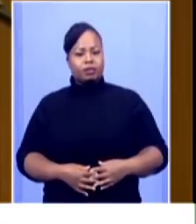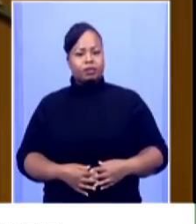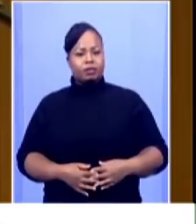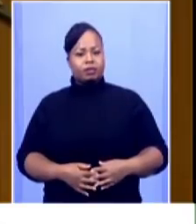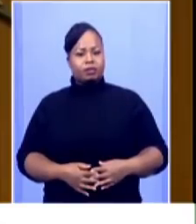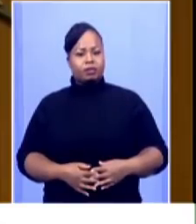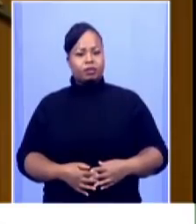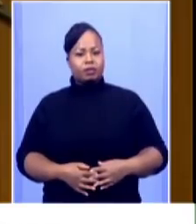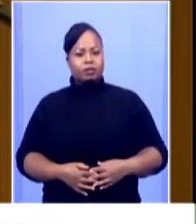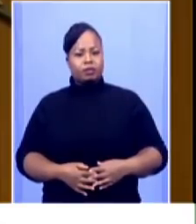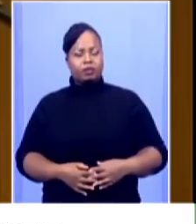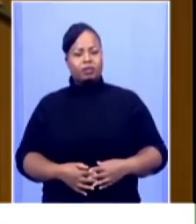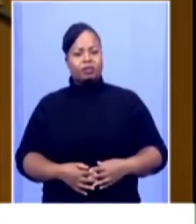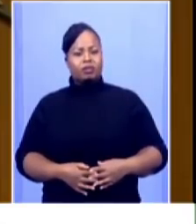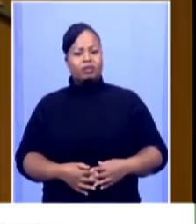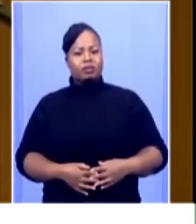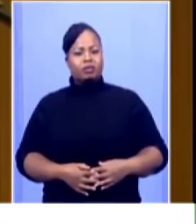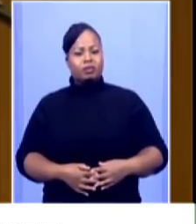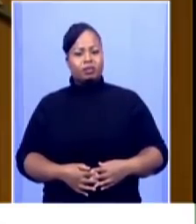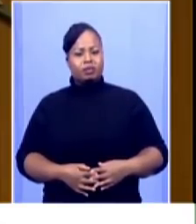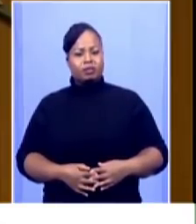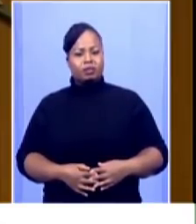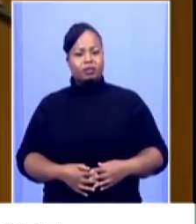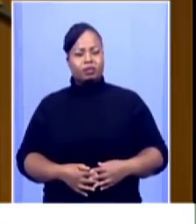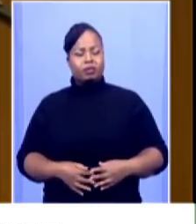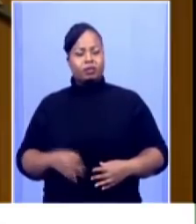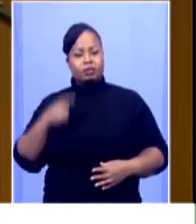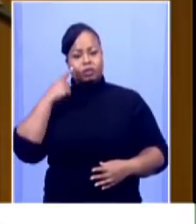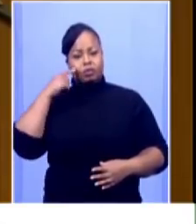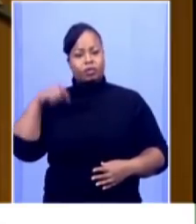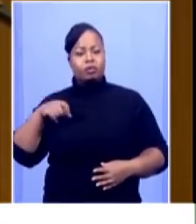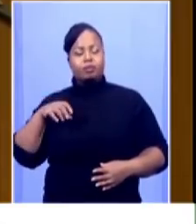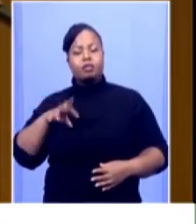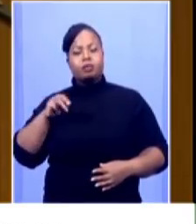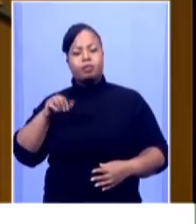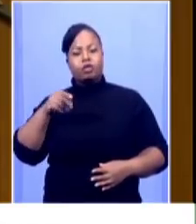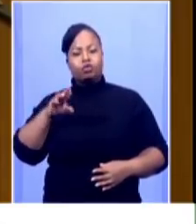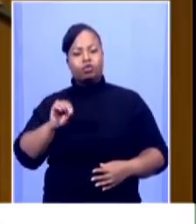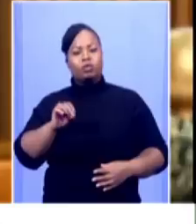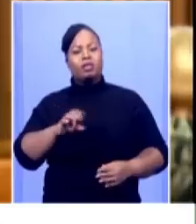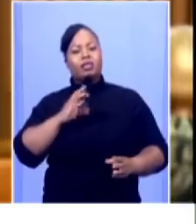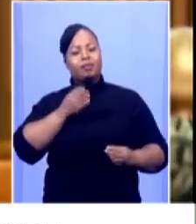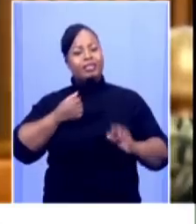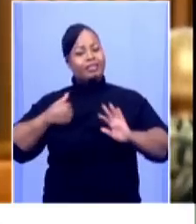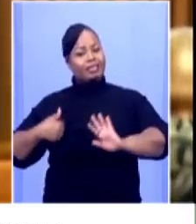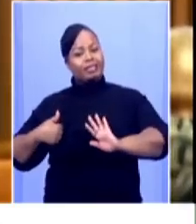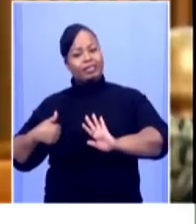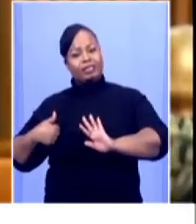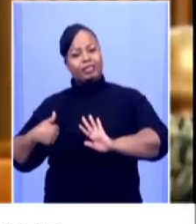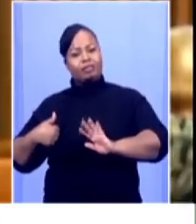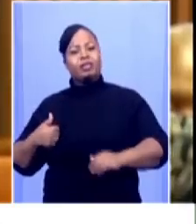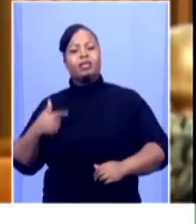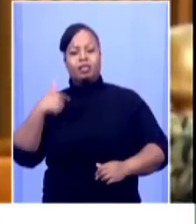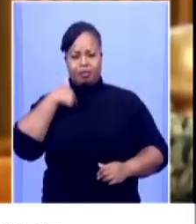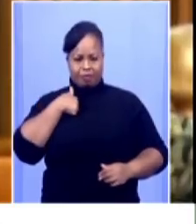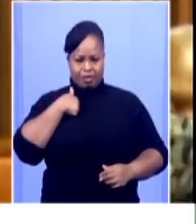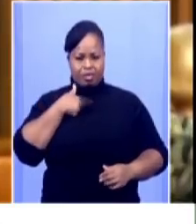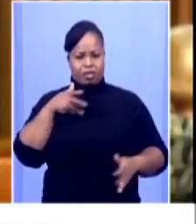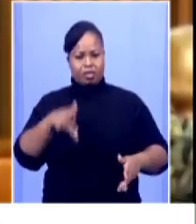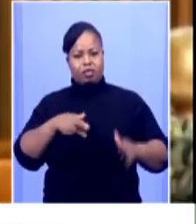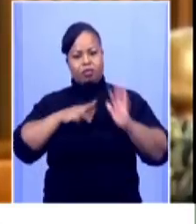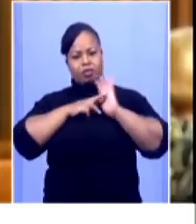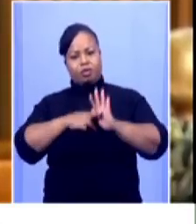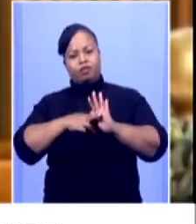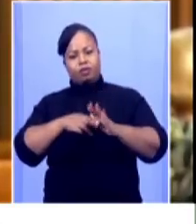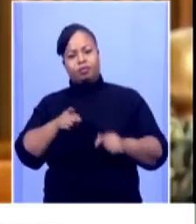May I please, my lady? My lady, it is Mr. Manchu who is appearing on behalf of accused number 6, and I am standing here on his behalf